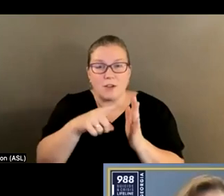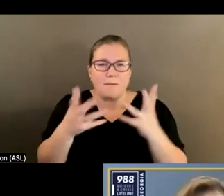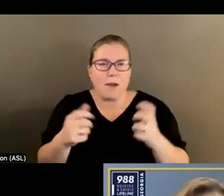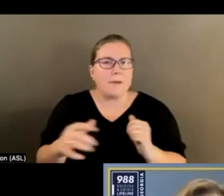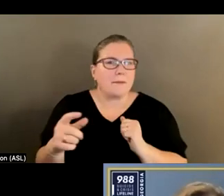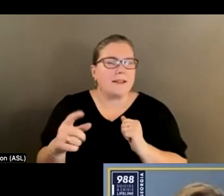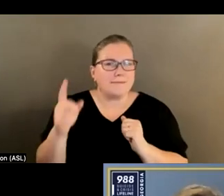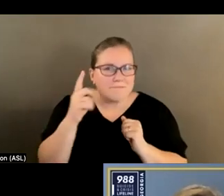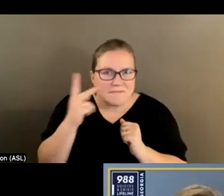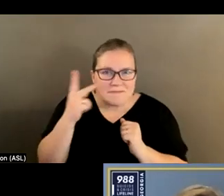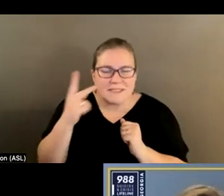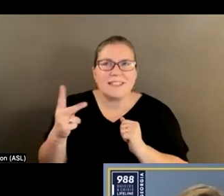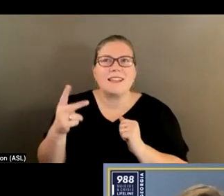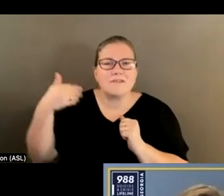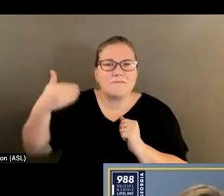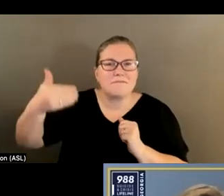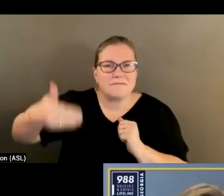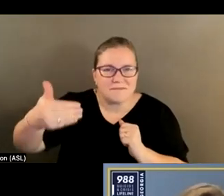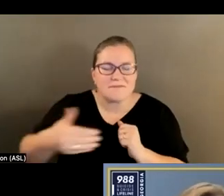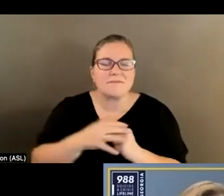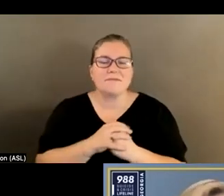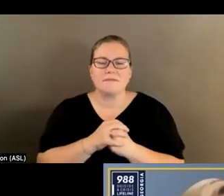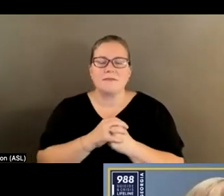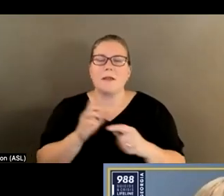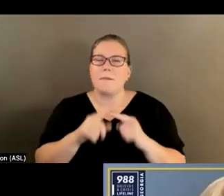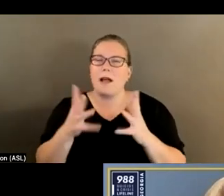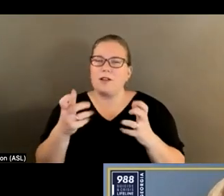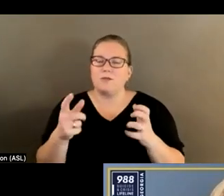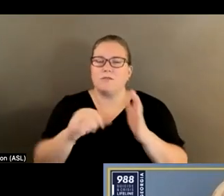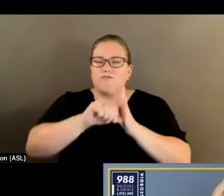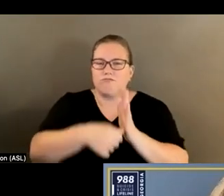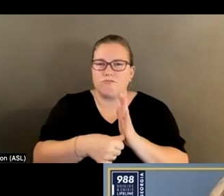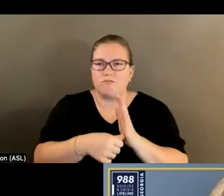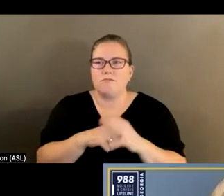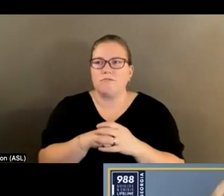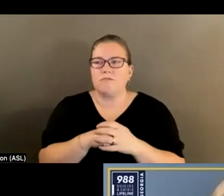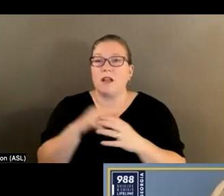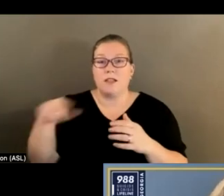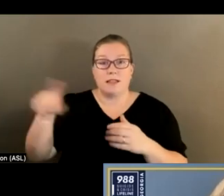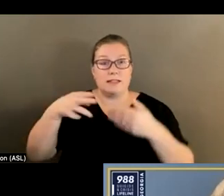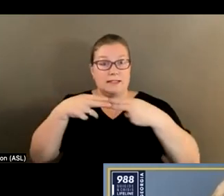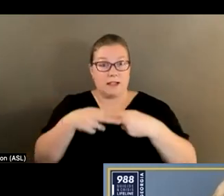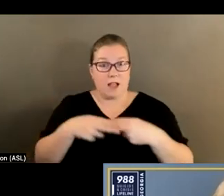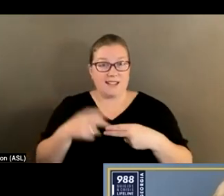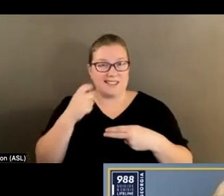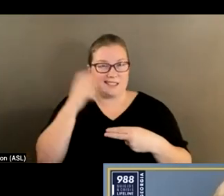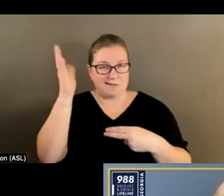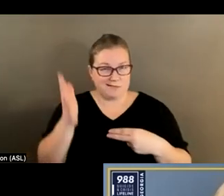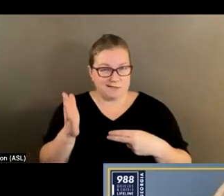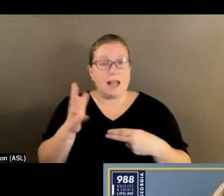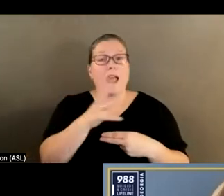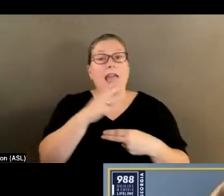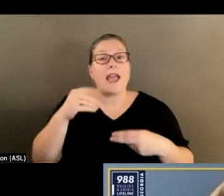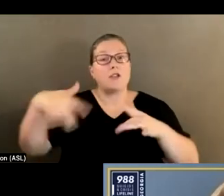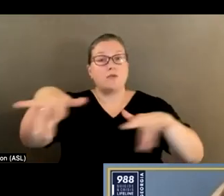hearing and seeing off and on, but let me just underscore the slides as well as the recording